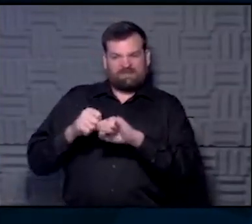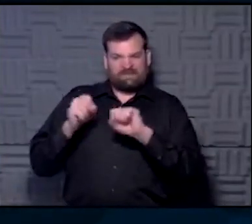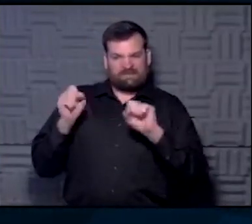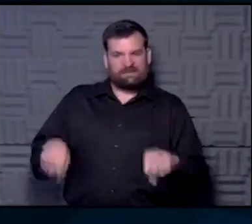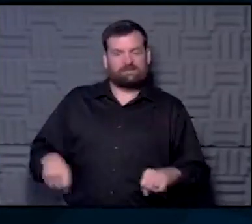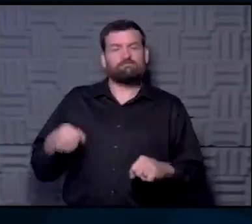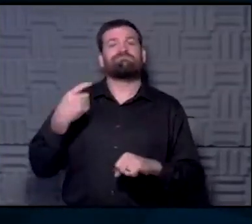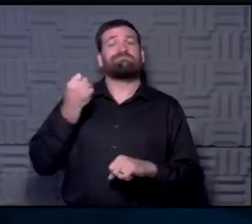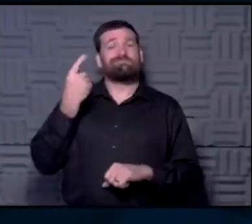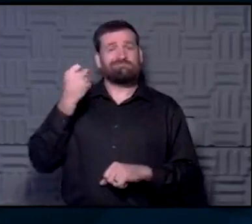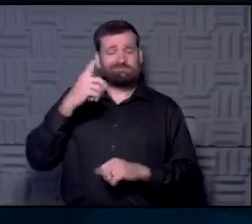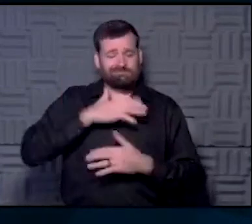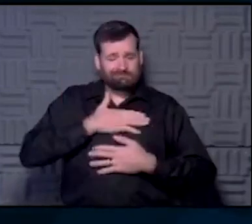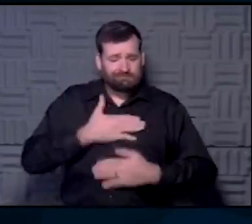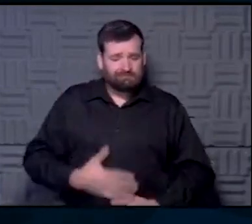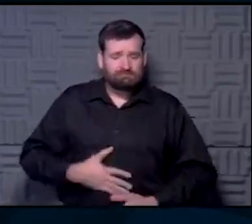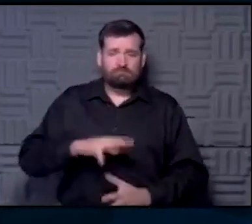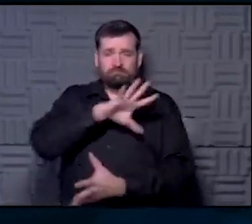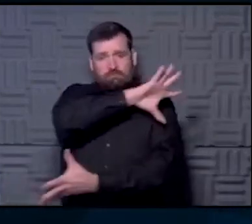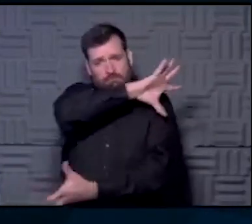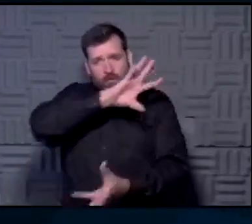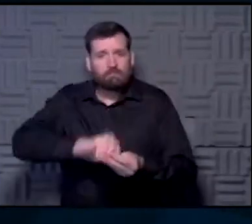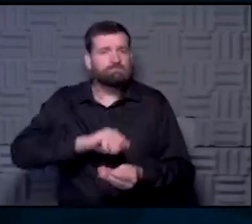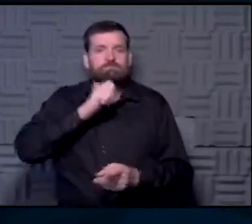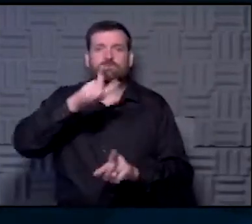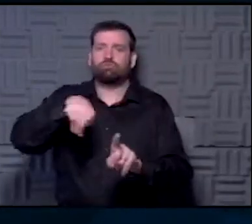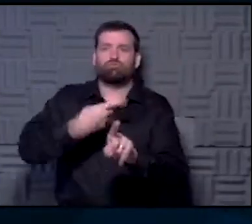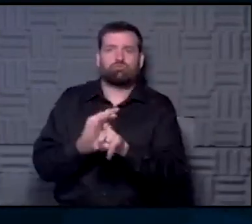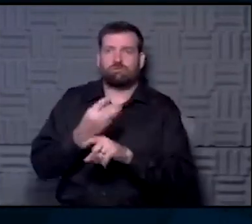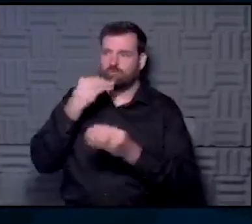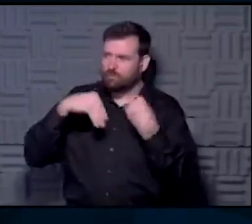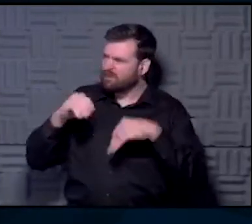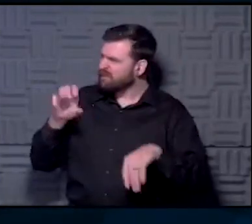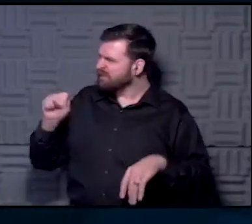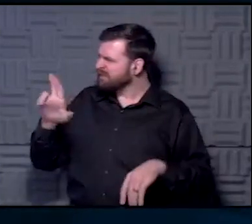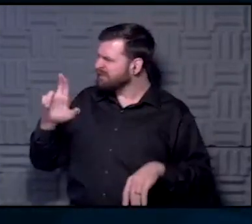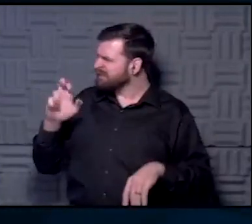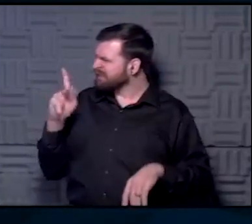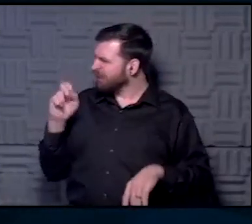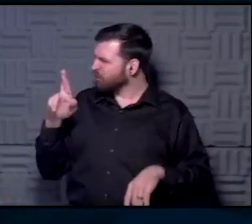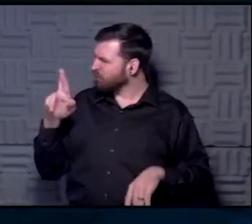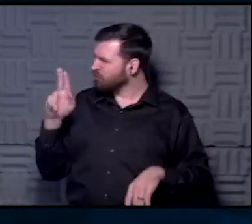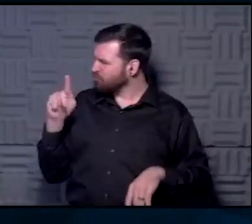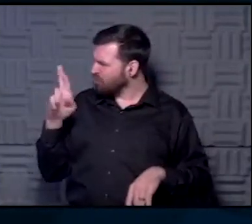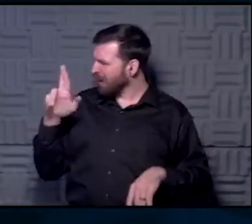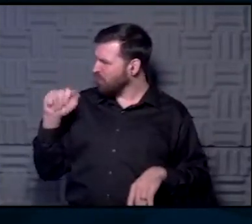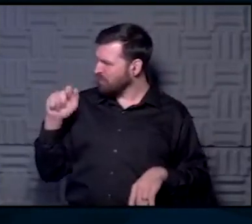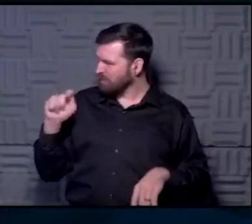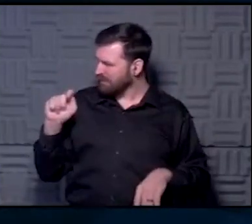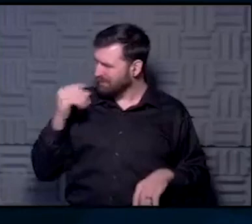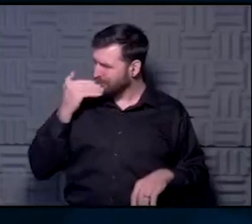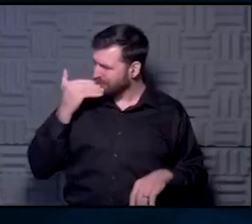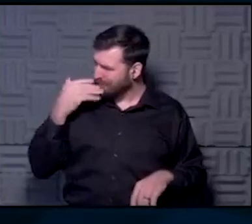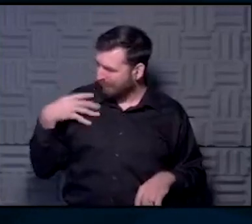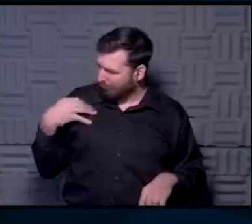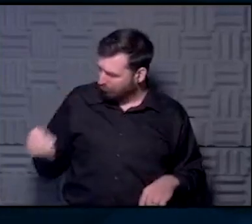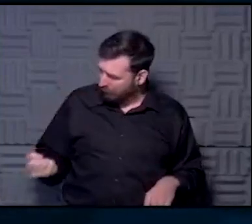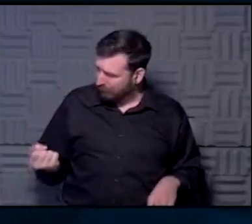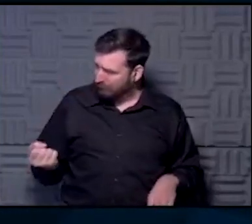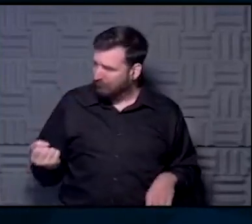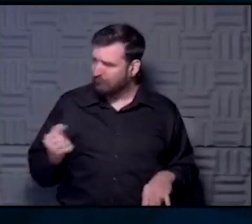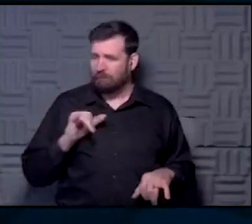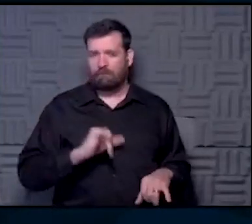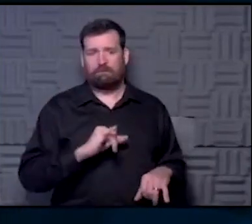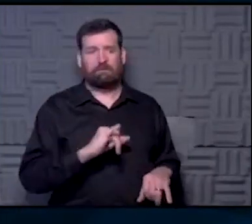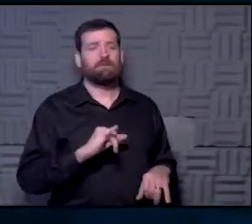is a collective effort, not just nutrition alone. But Sauerkraut's good for you? Huh? Sauerkraut's listed as good for you? Sauerkraut, yeah. Oh, I don't do